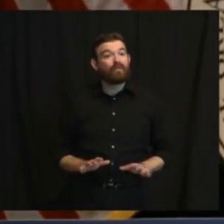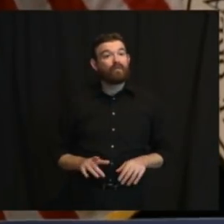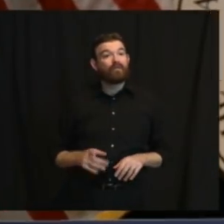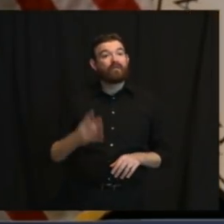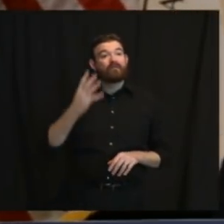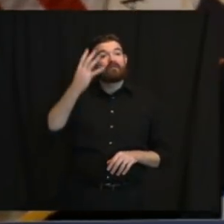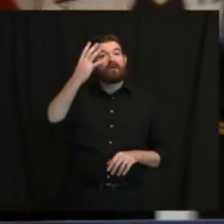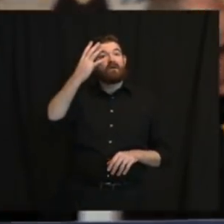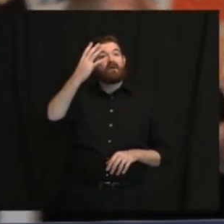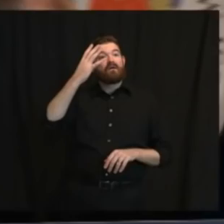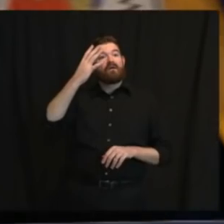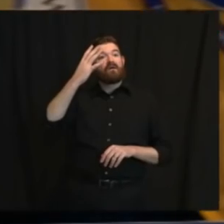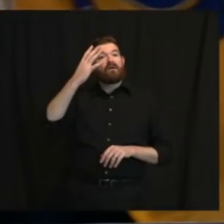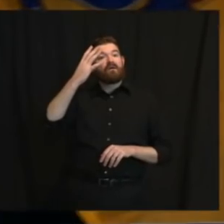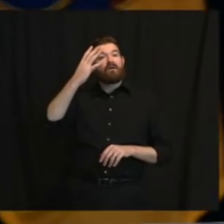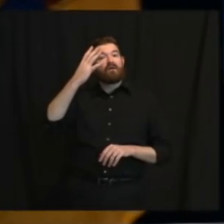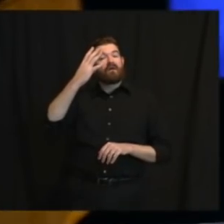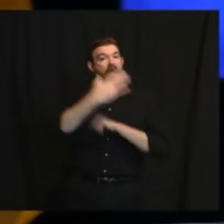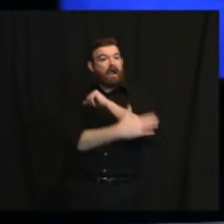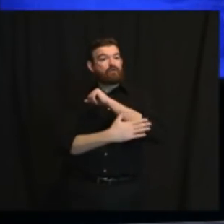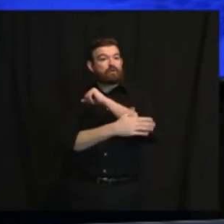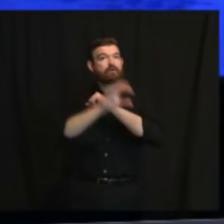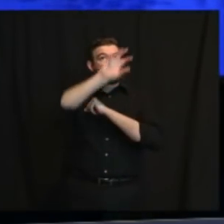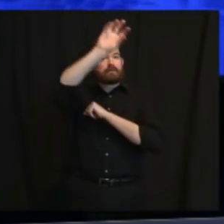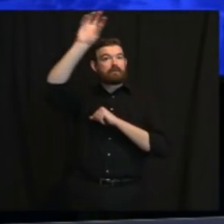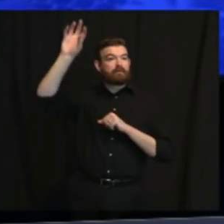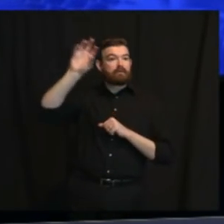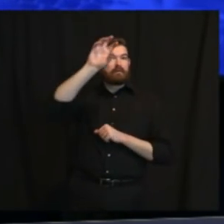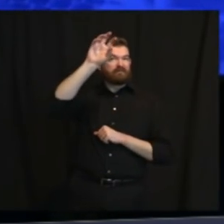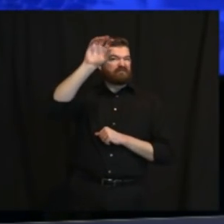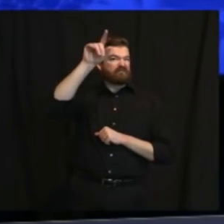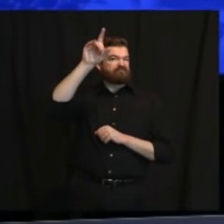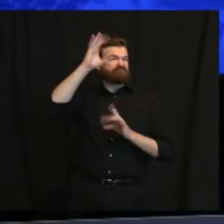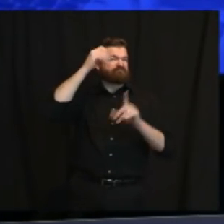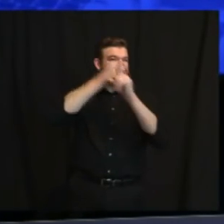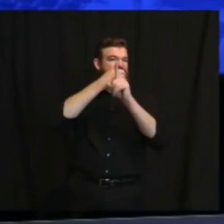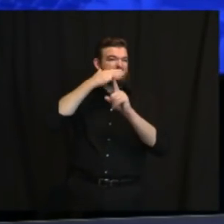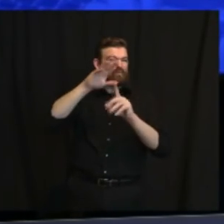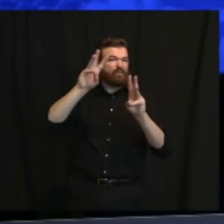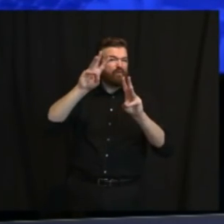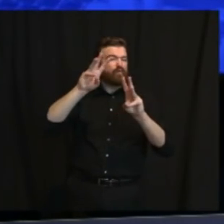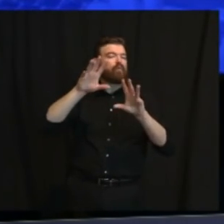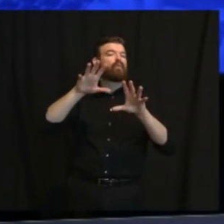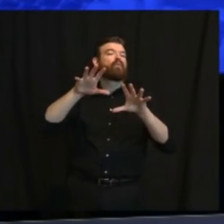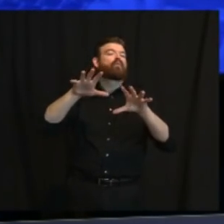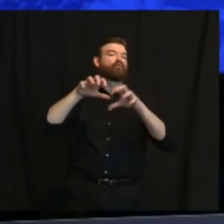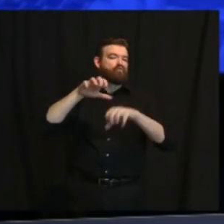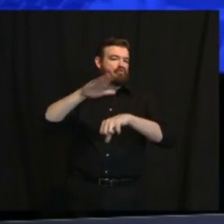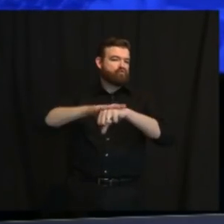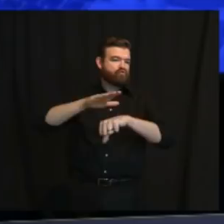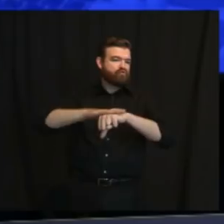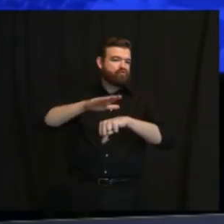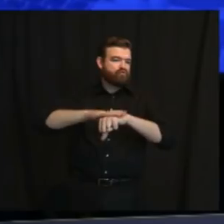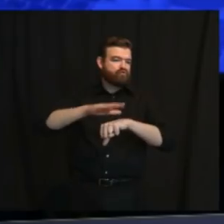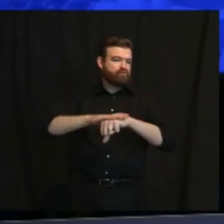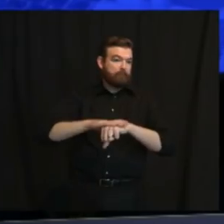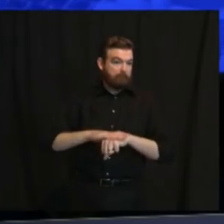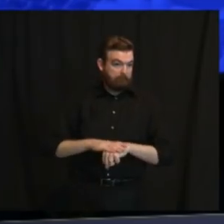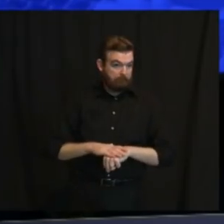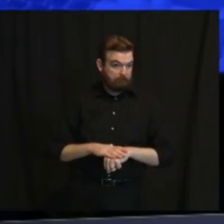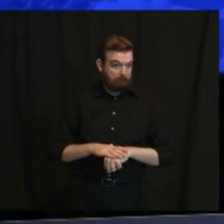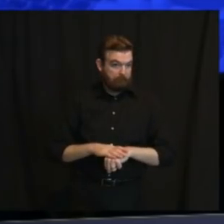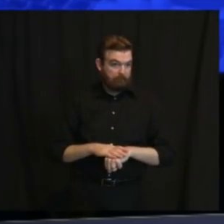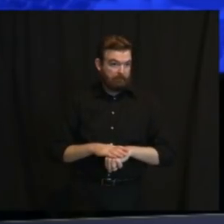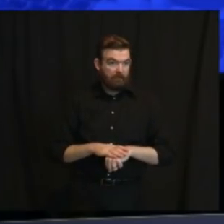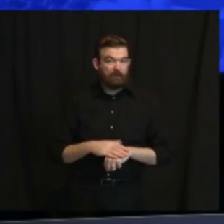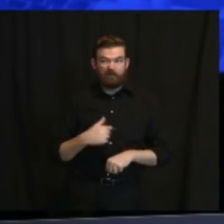Yeah, that 11 to 9 freeze warning that the National Weather Service put in place. I'm a Warren County resident, you're living it. Keep an eye on that.